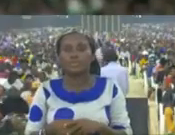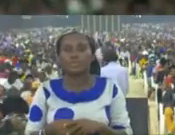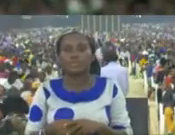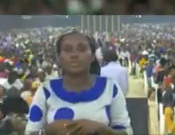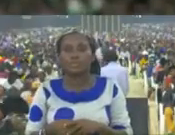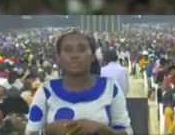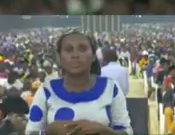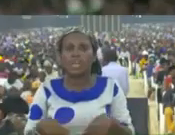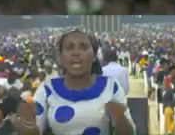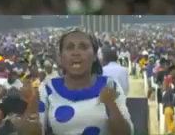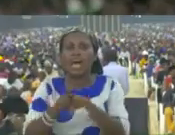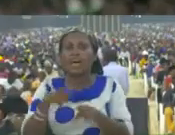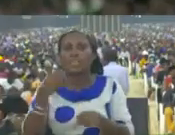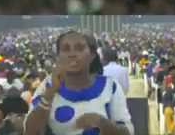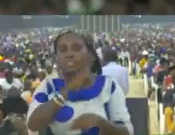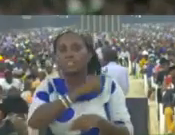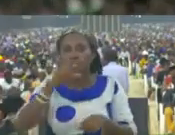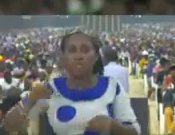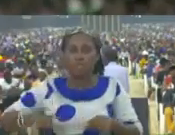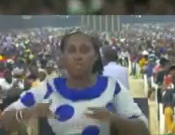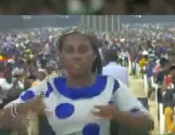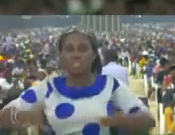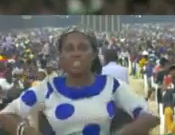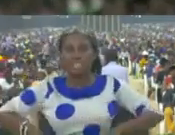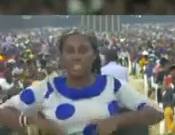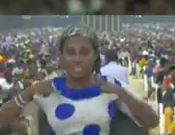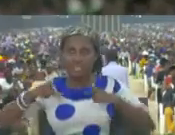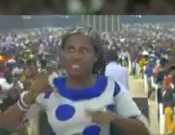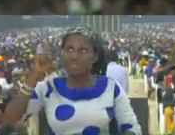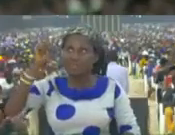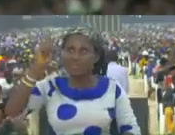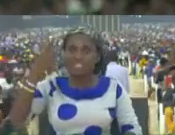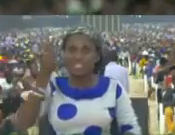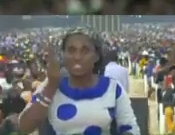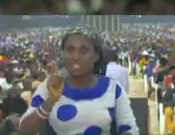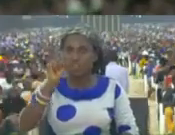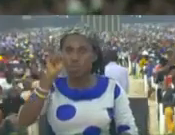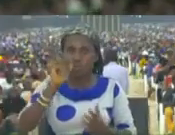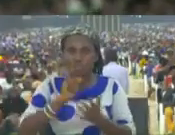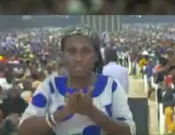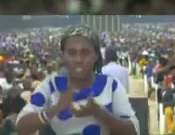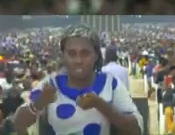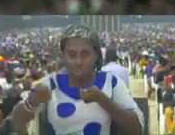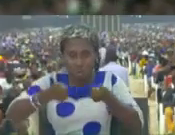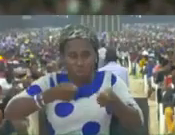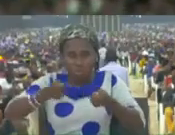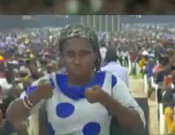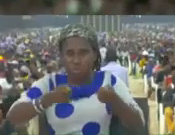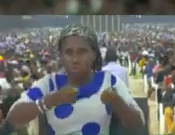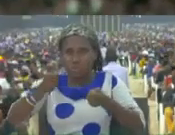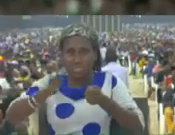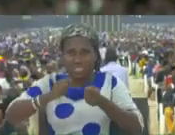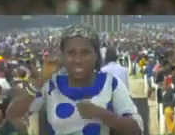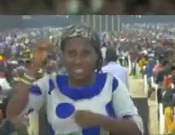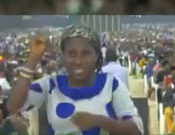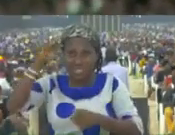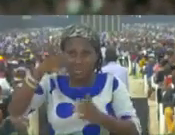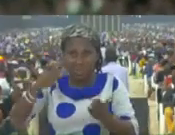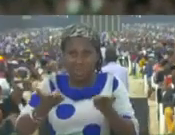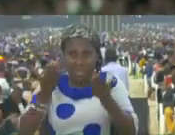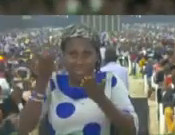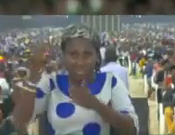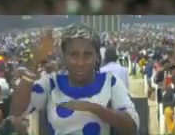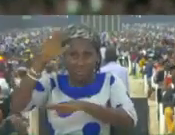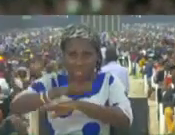And as the Lord lives, the one who controls sunrise and sunset. For someone